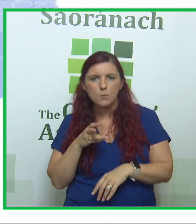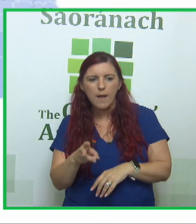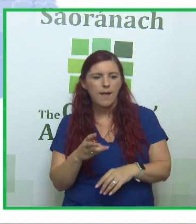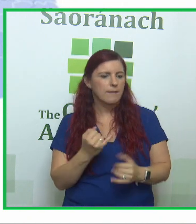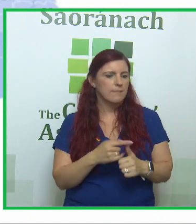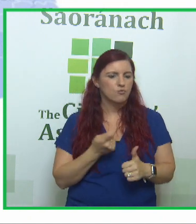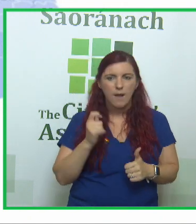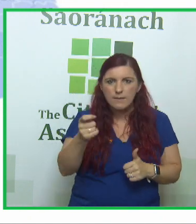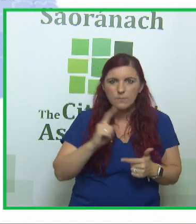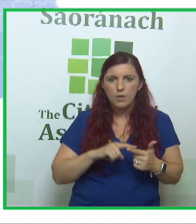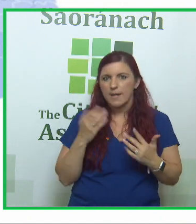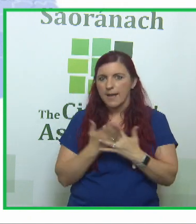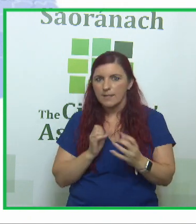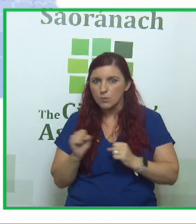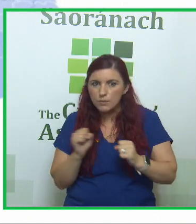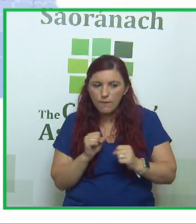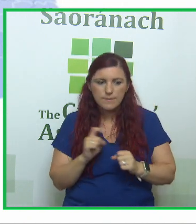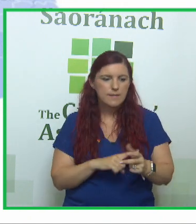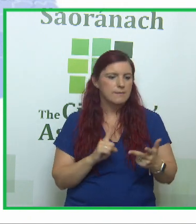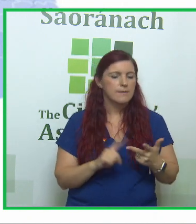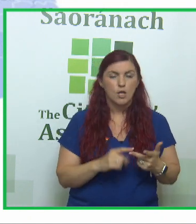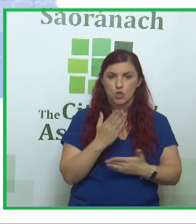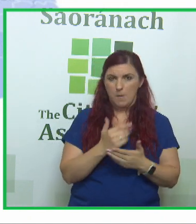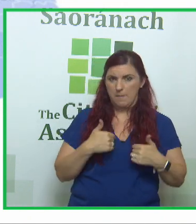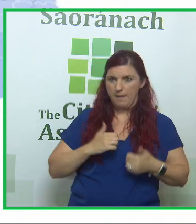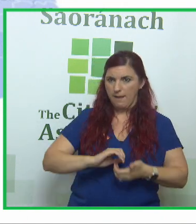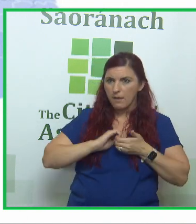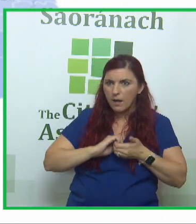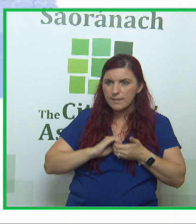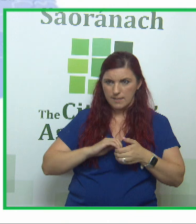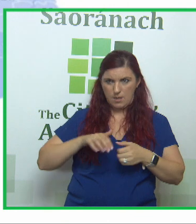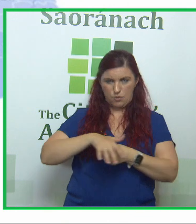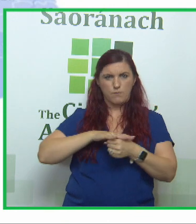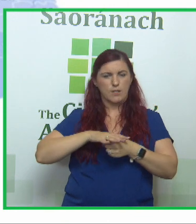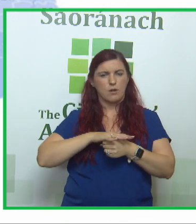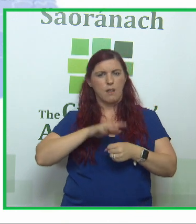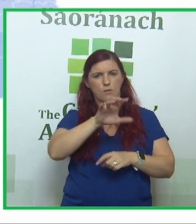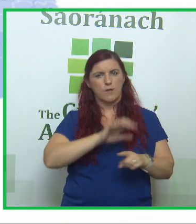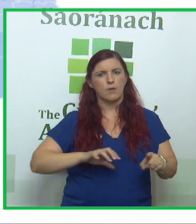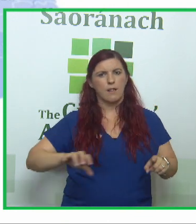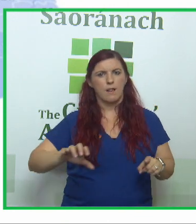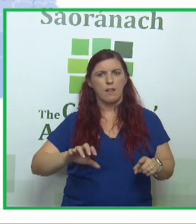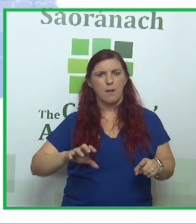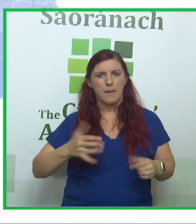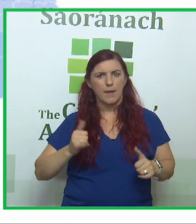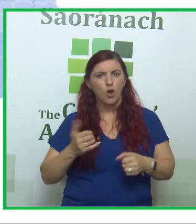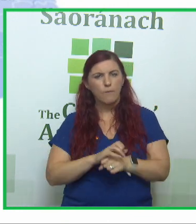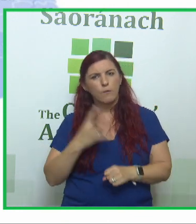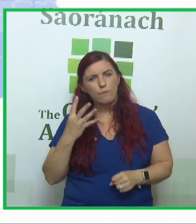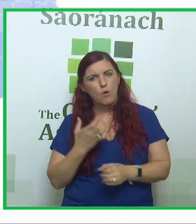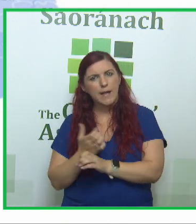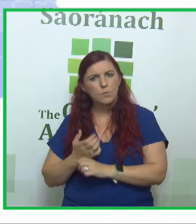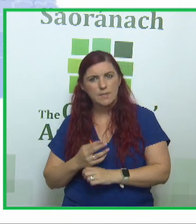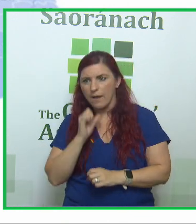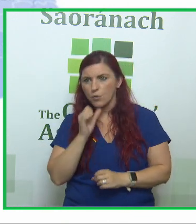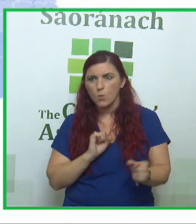transport, access to services. Some of my colleagues in the regional drug task forces have 4 counties in their area, and they might have no services at